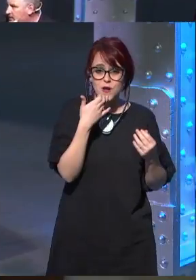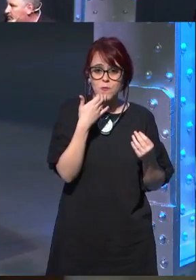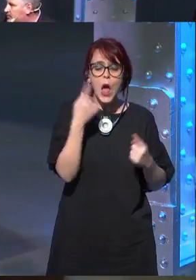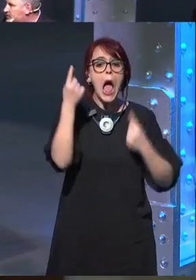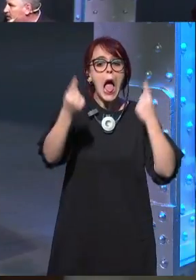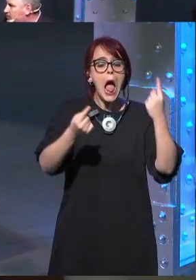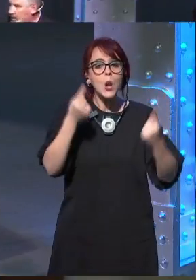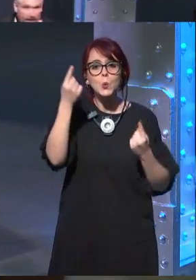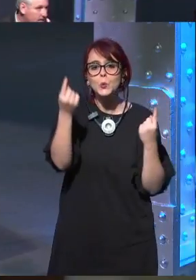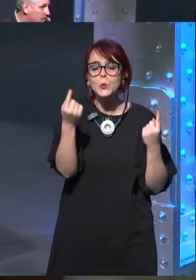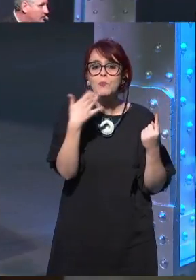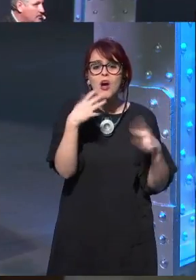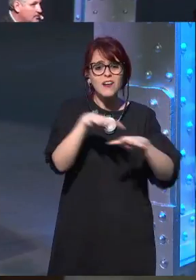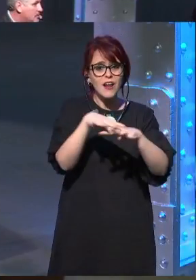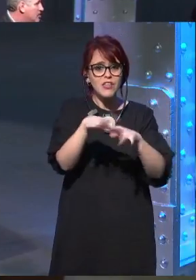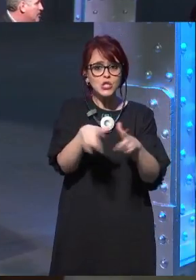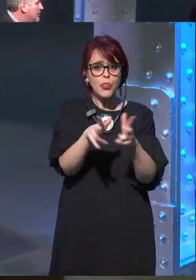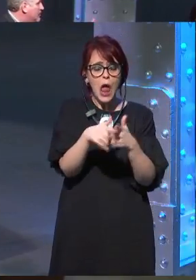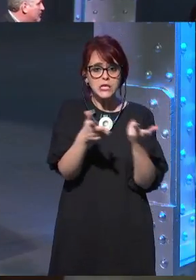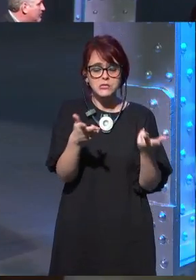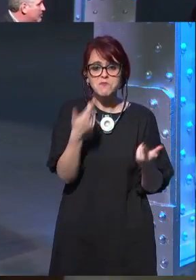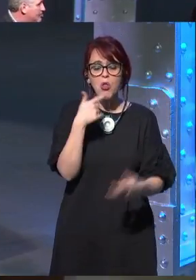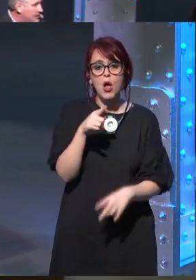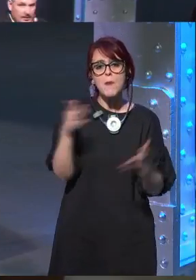2 hours every night. Where's the alarm clock guy?